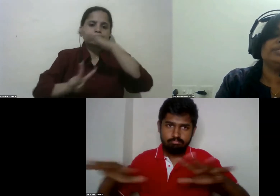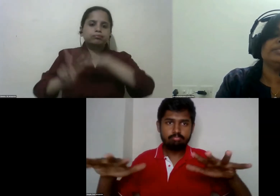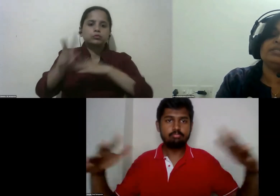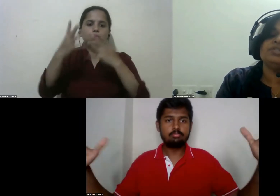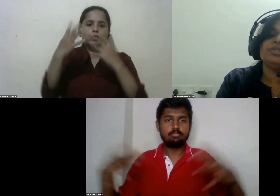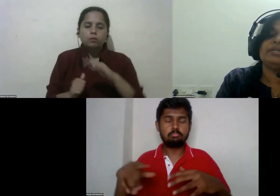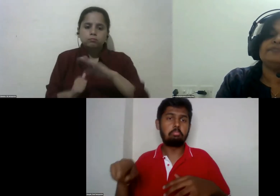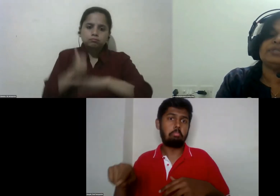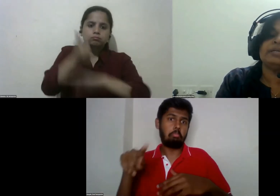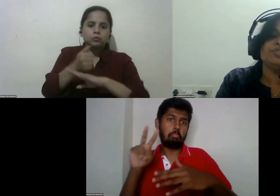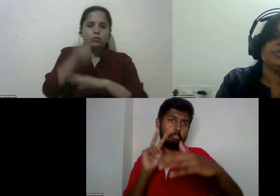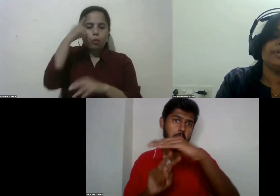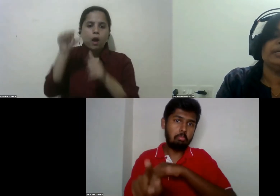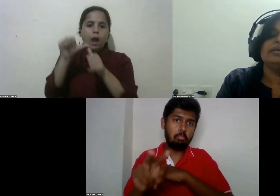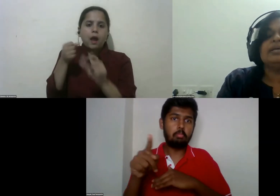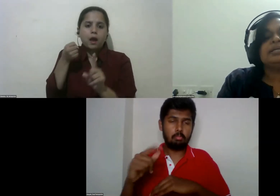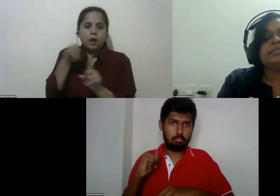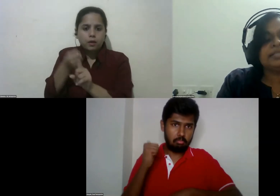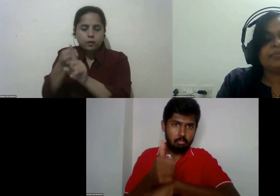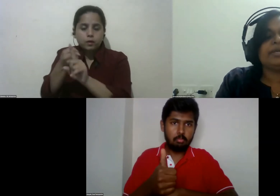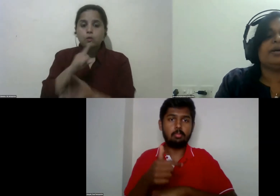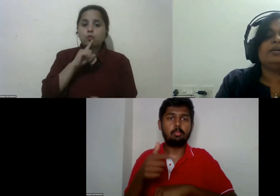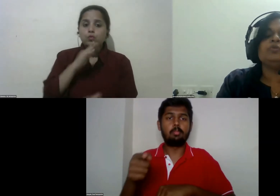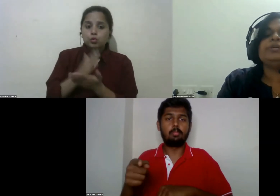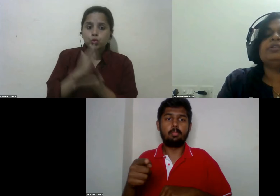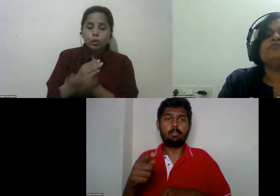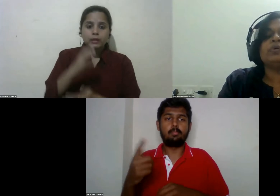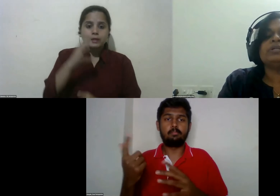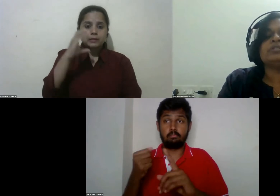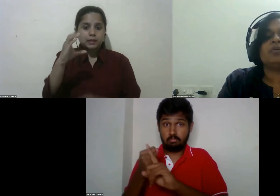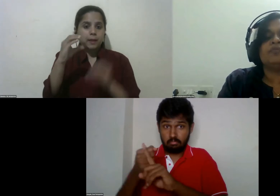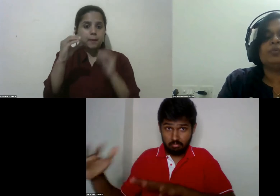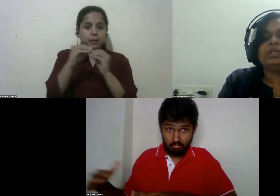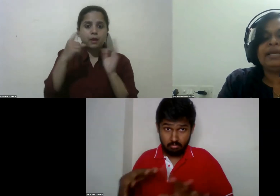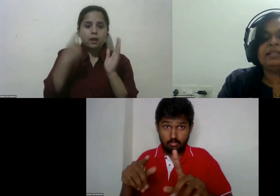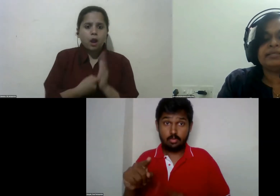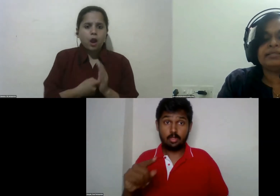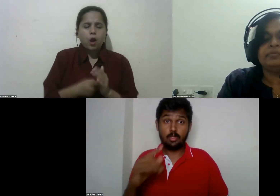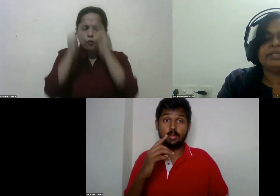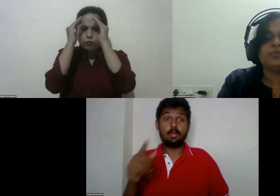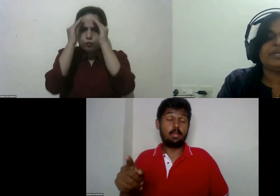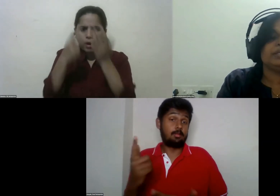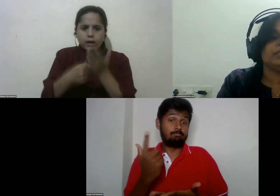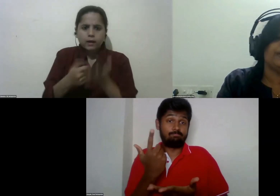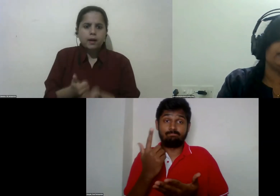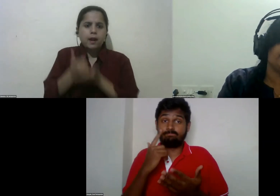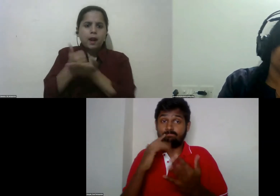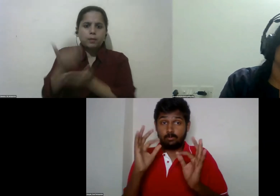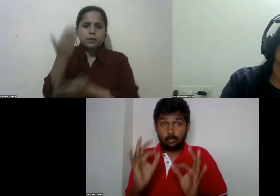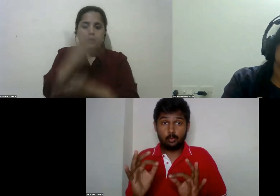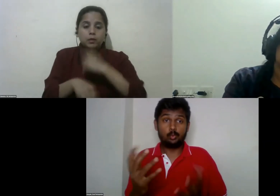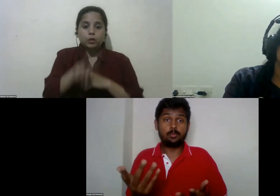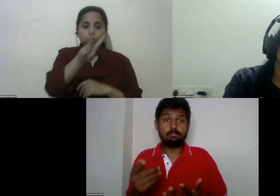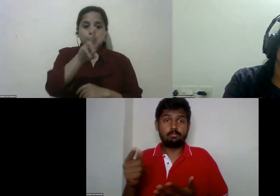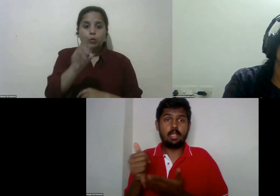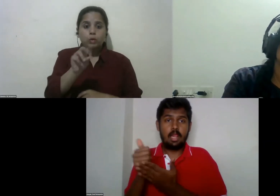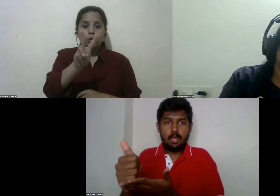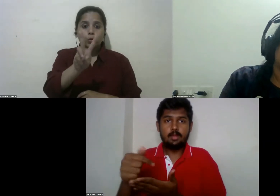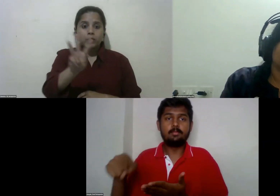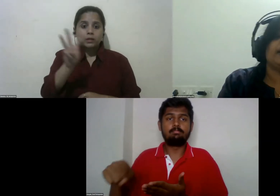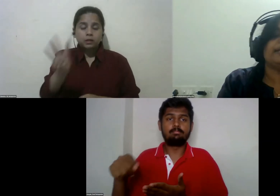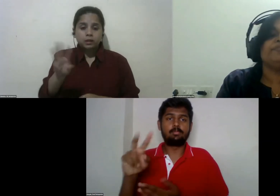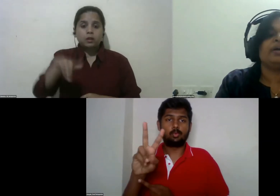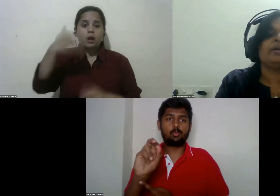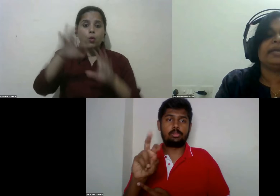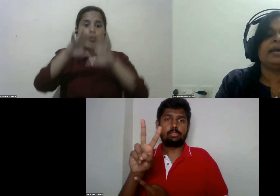for advocacy initiatives ensuring CBR to be the focus of the World Health Assembly 2023. As a first